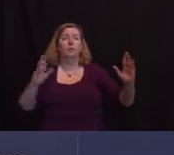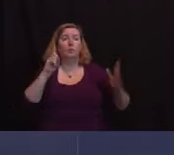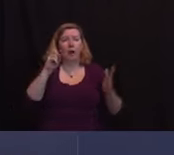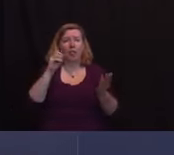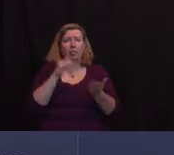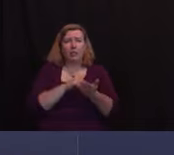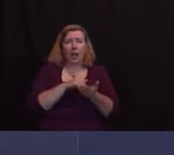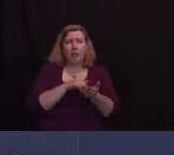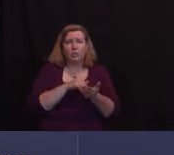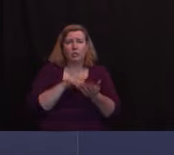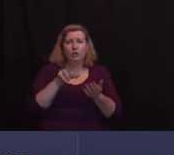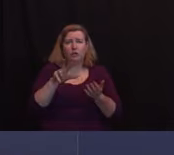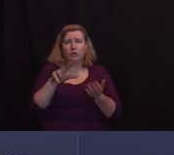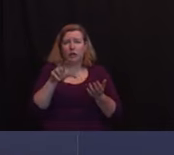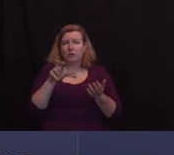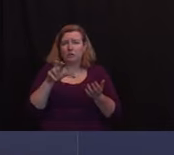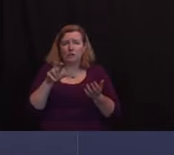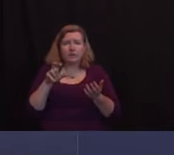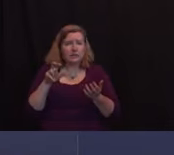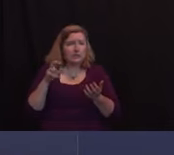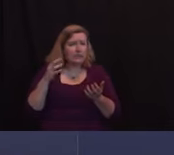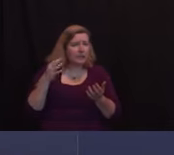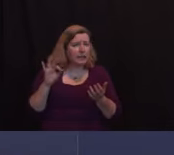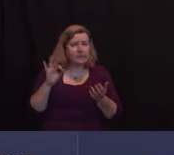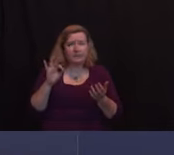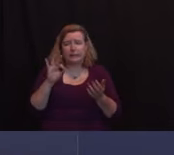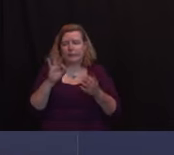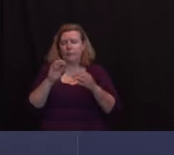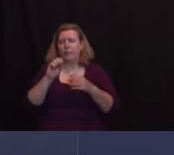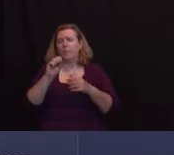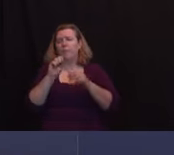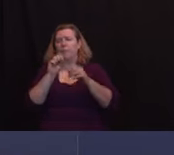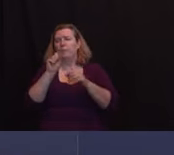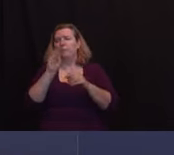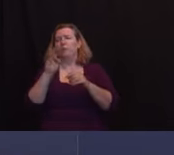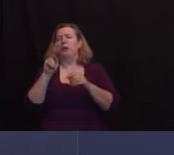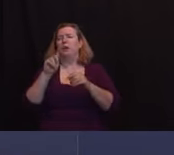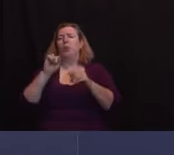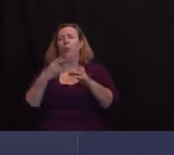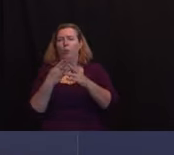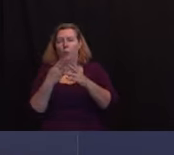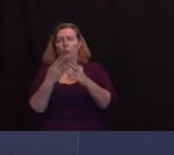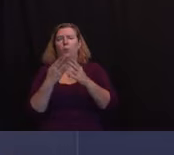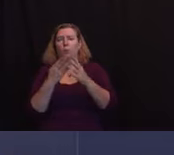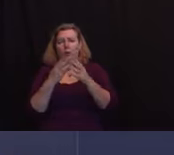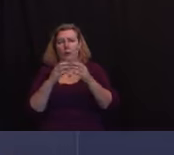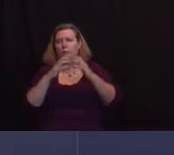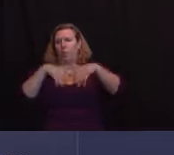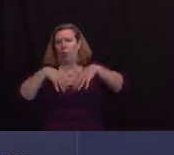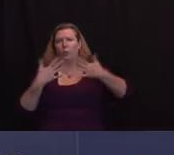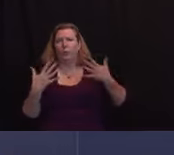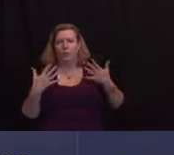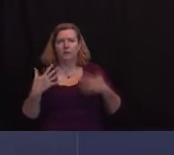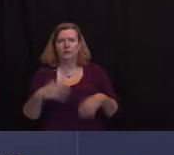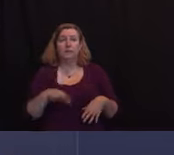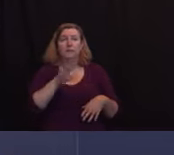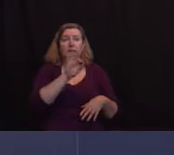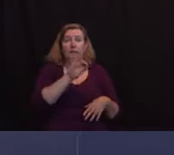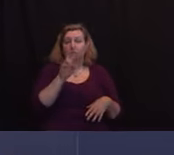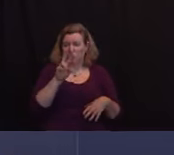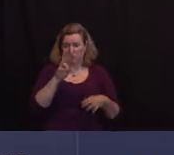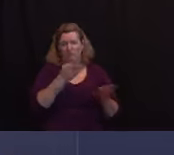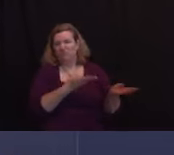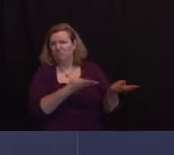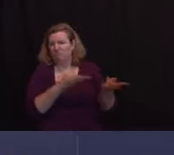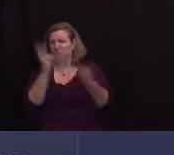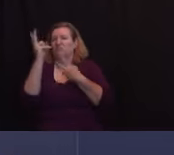1,319 breakthrough cases, and of those, there were 92 individuals who were hospitalized. So, you know, that's kind of a testament